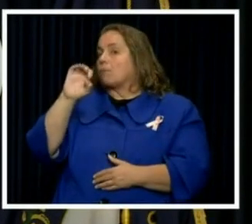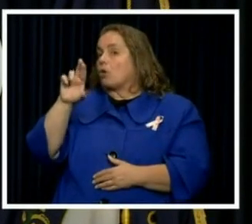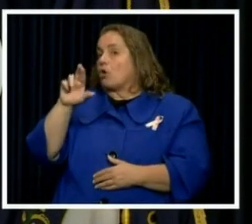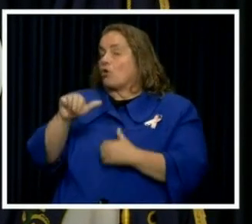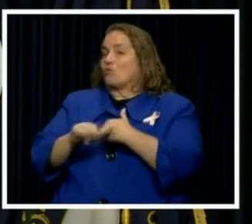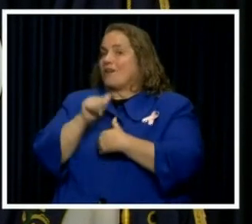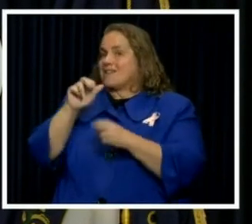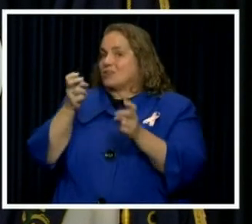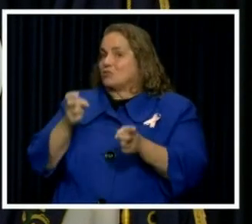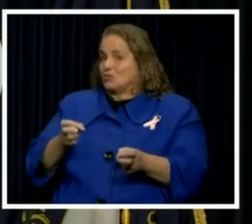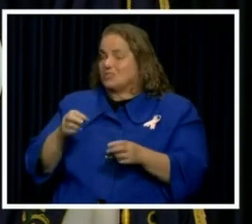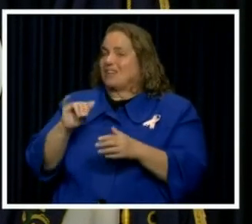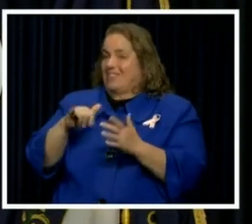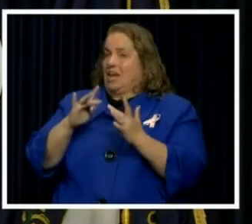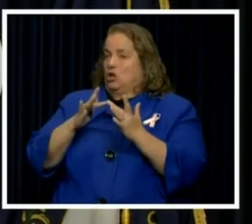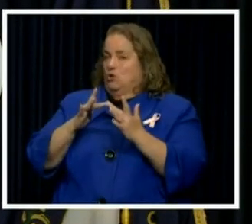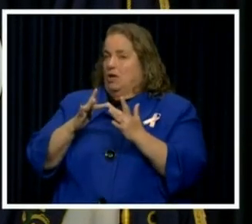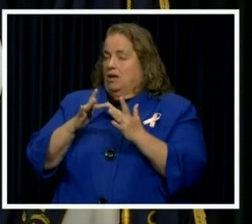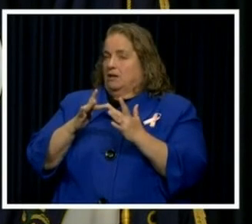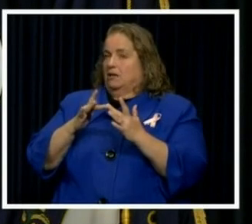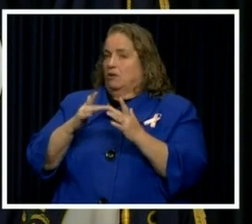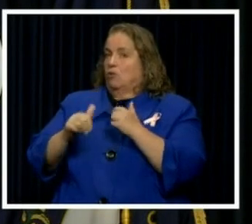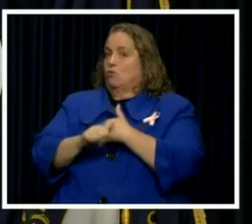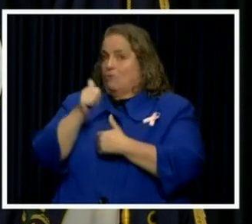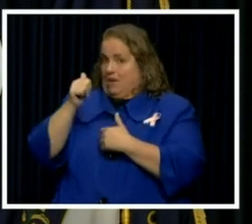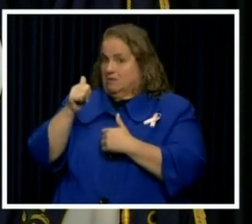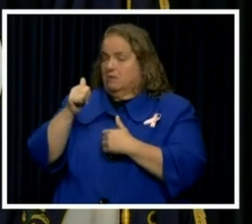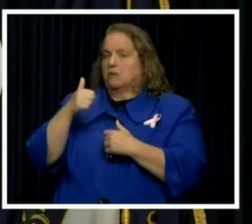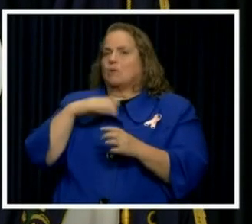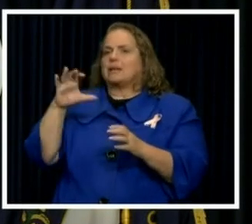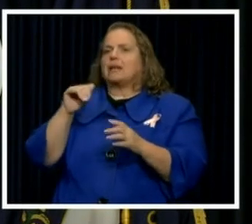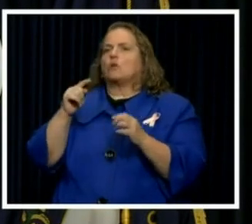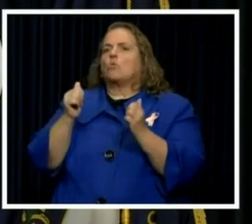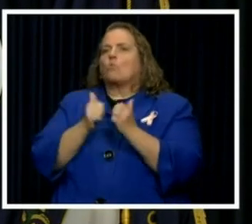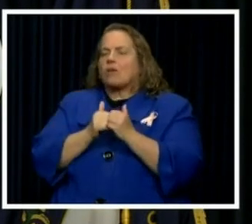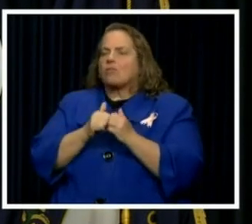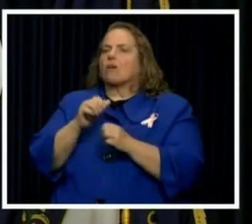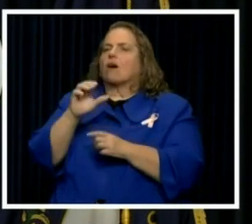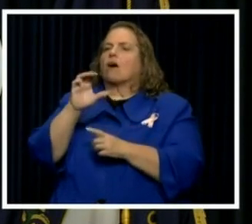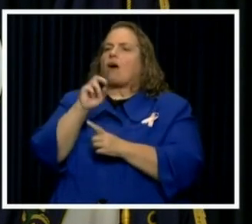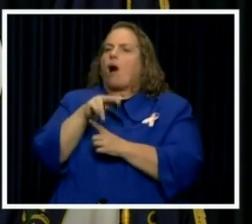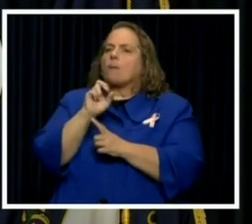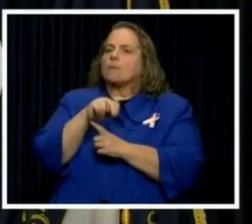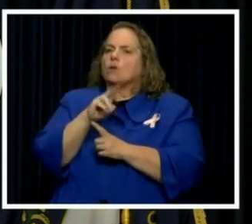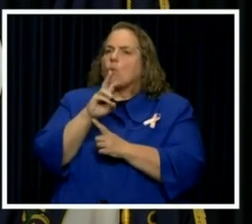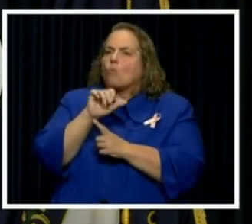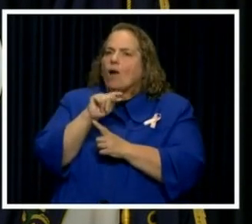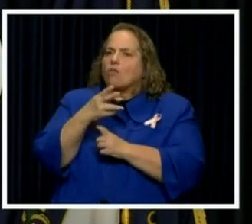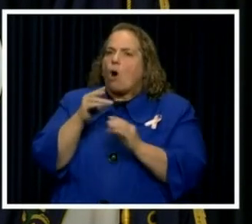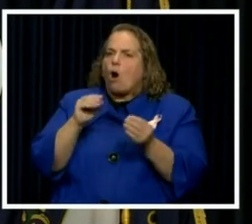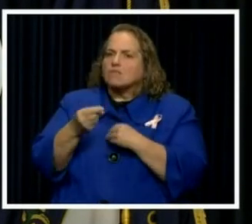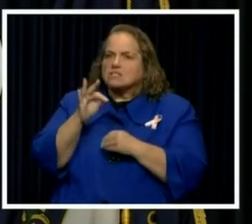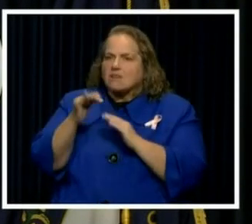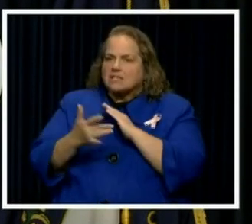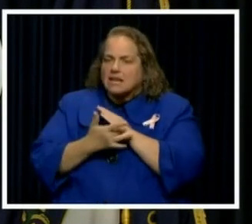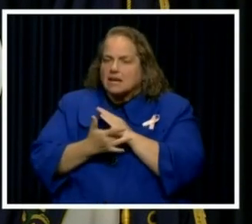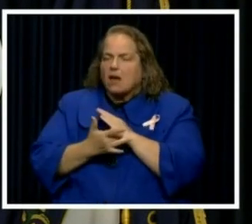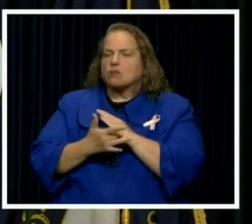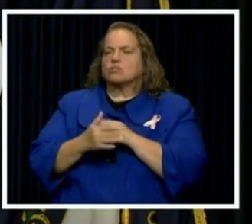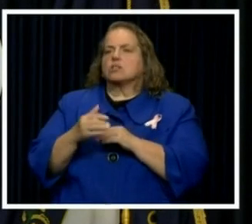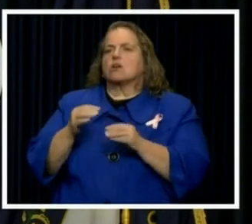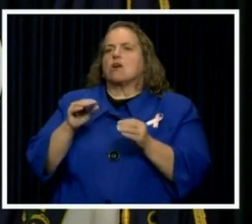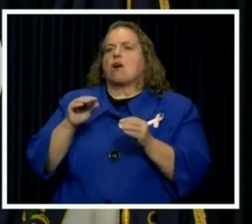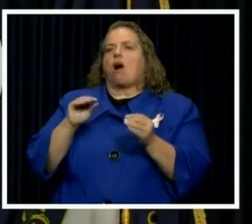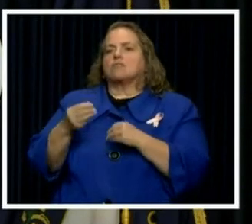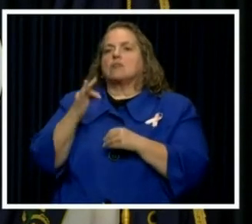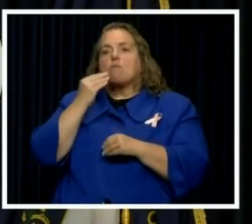the Commonwealth, we did this in conjunction with the Commonwealth Office of Technology, the Kentucky Office of Homeland